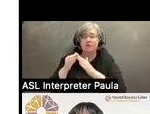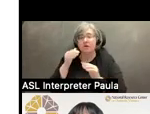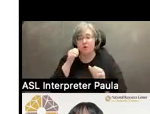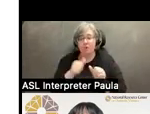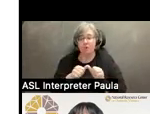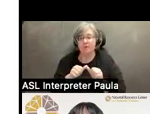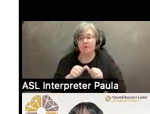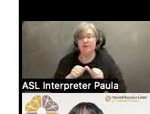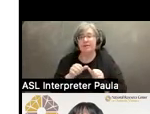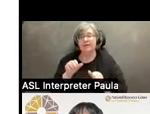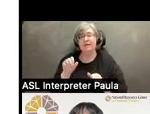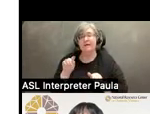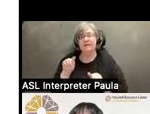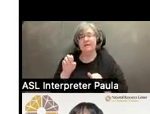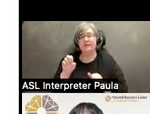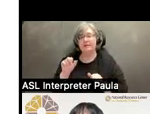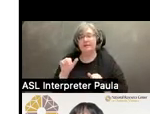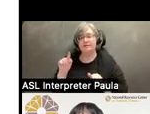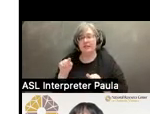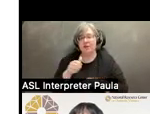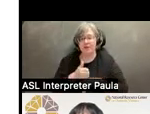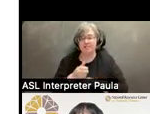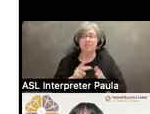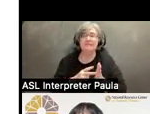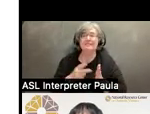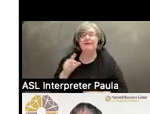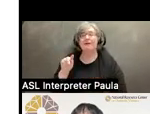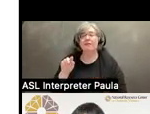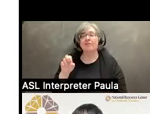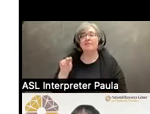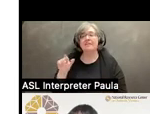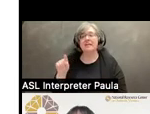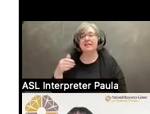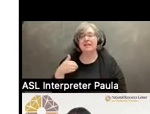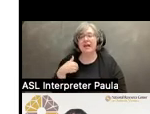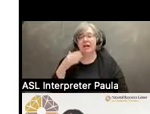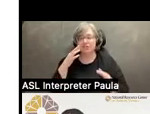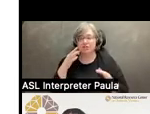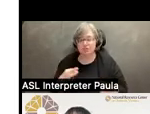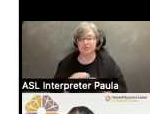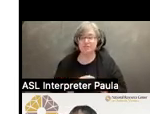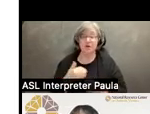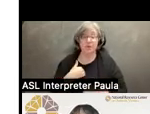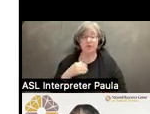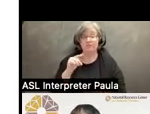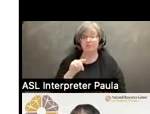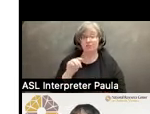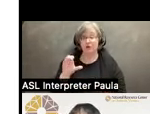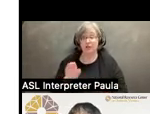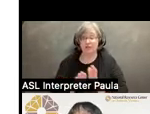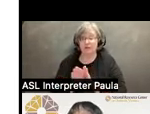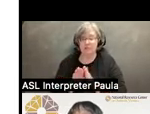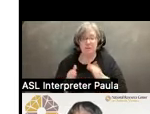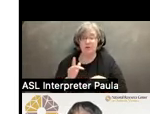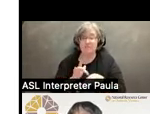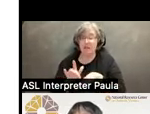that tenant-based really means the tenant has the choice. So even though we have these tax credit developments and we might have a